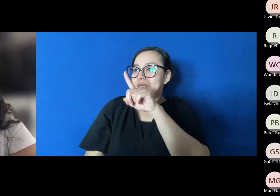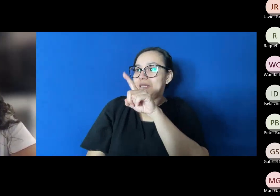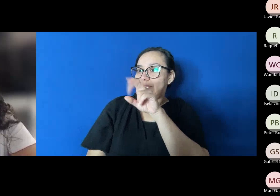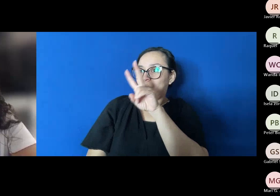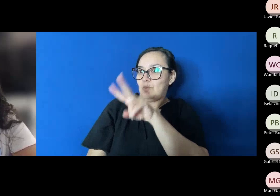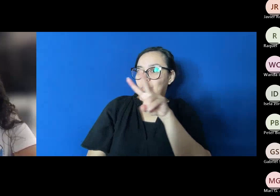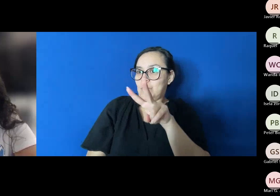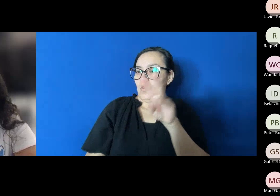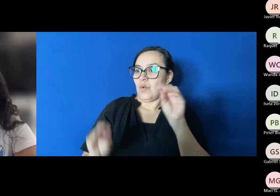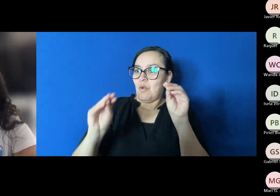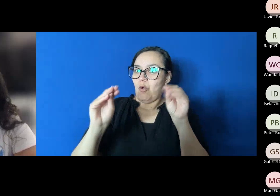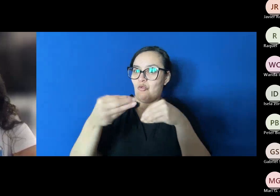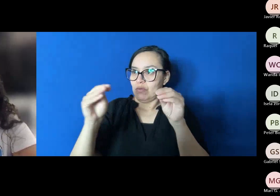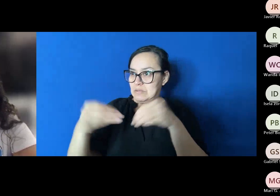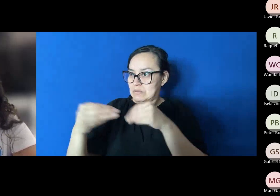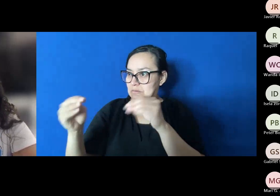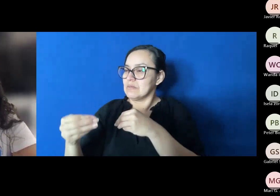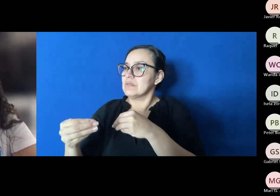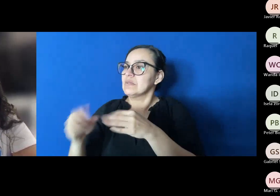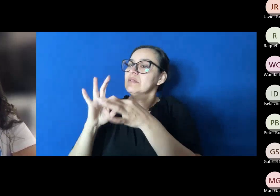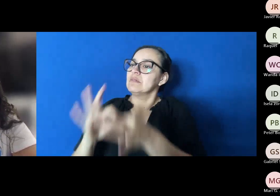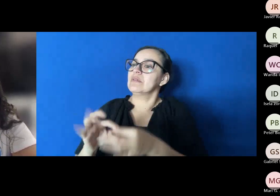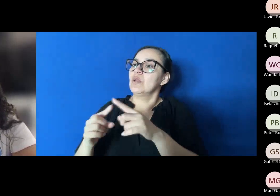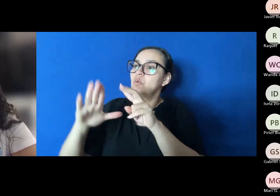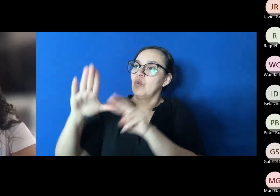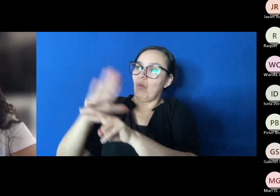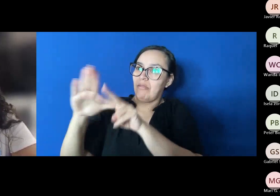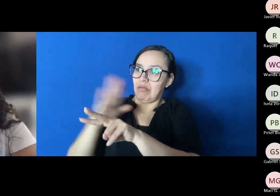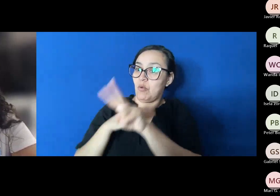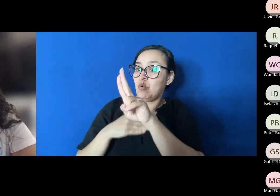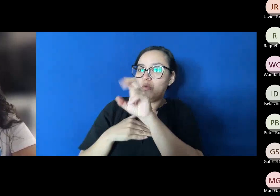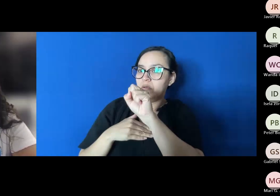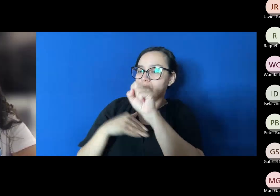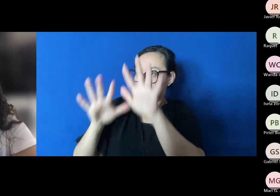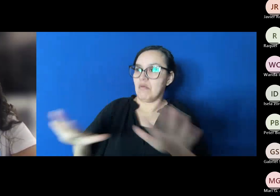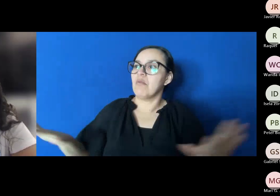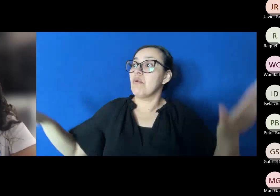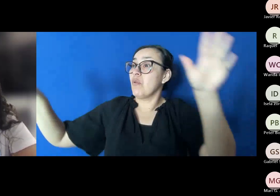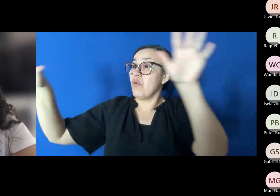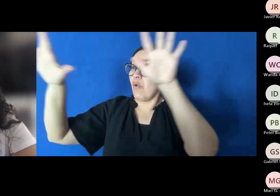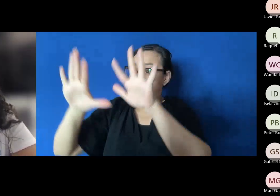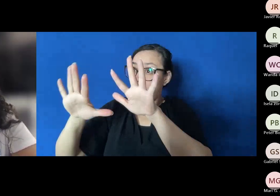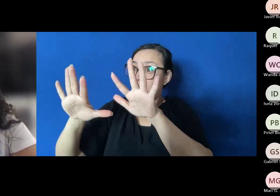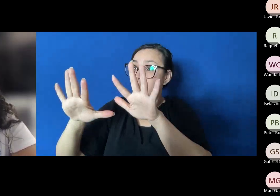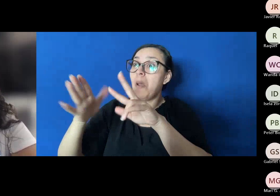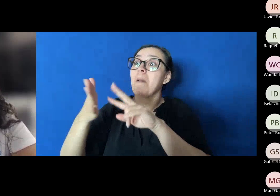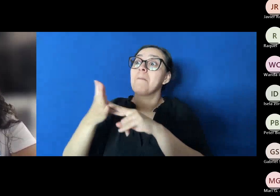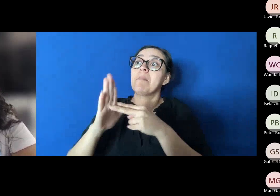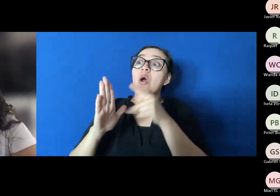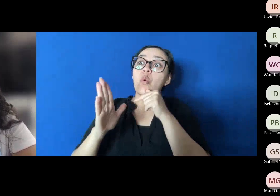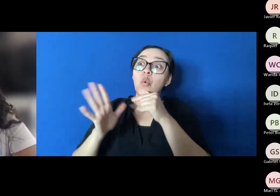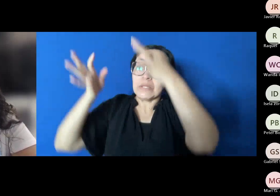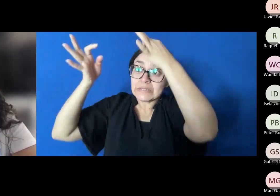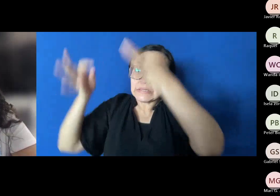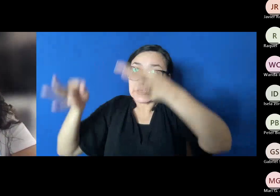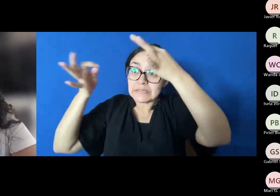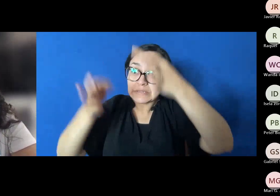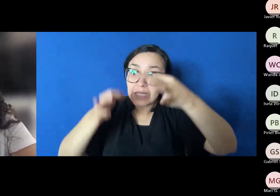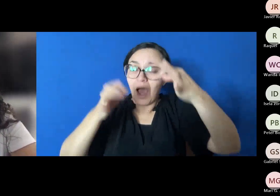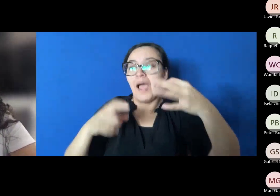umbrella agency. There are 122 agencies for forecasts throughout the states. All those